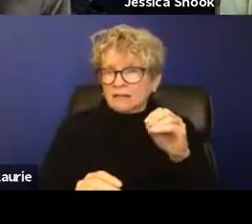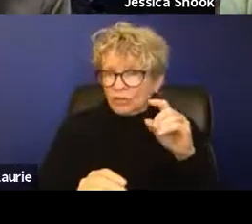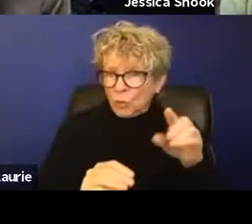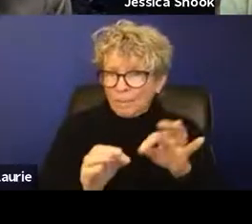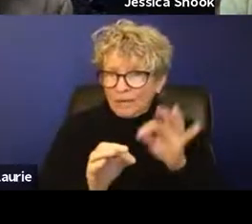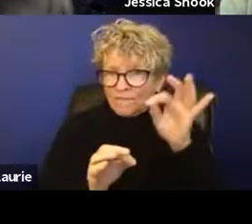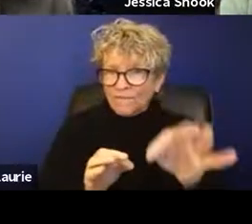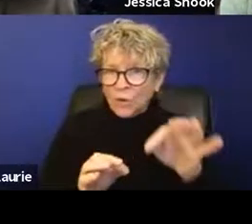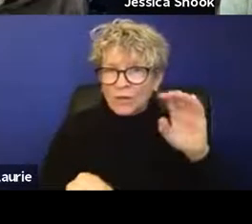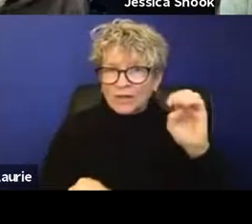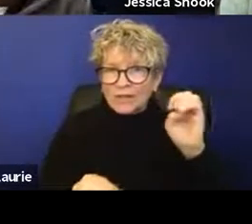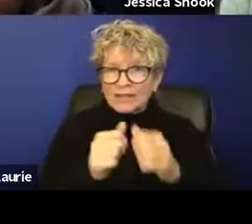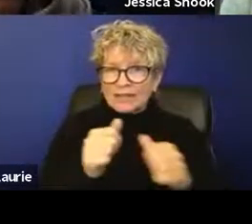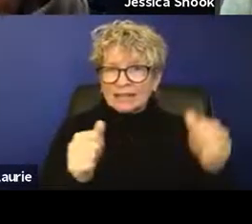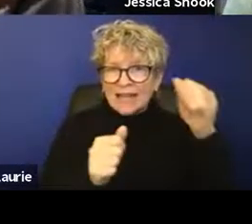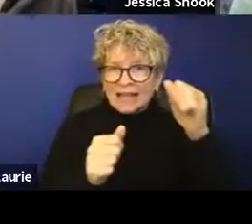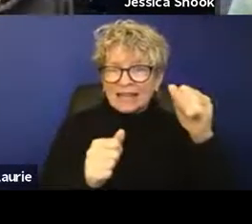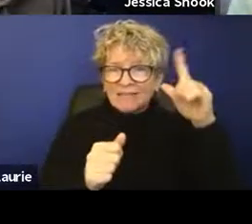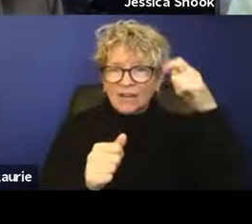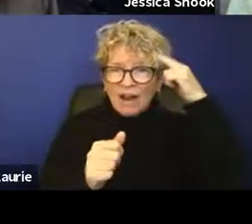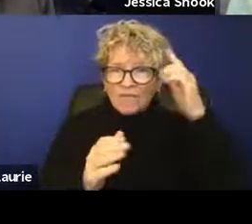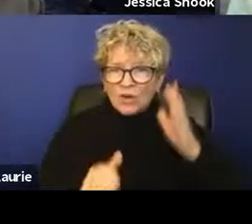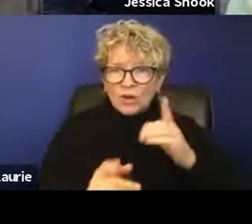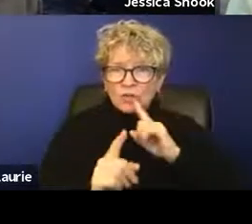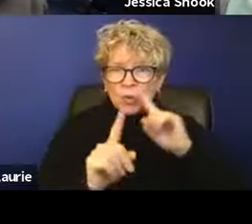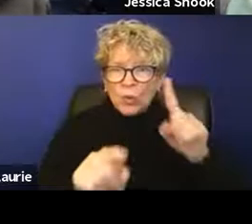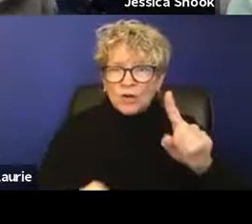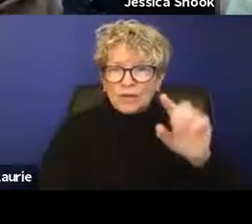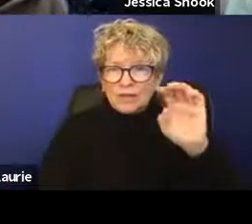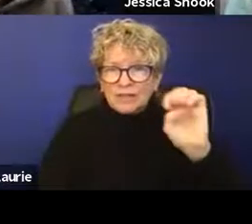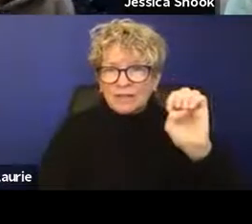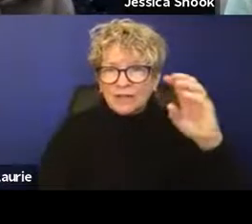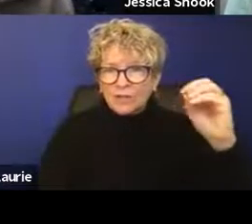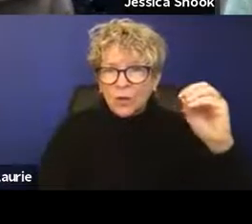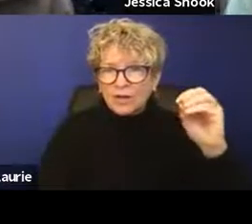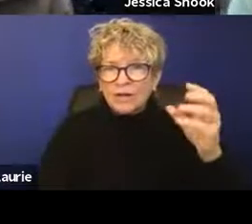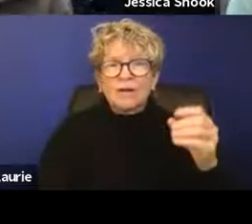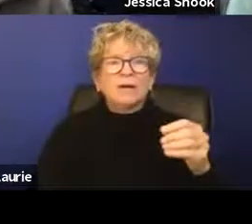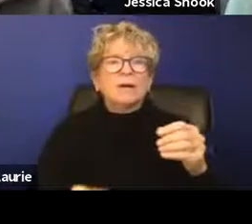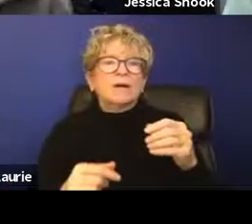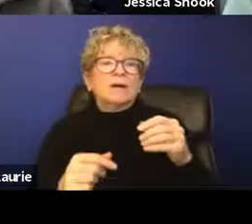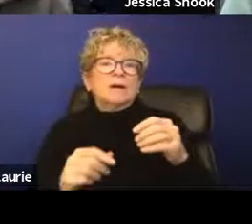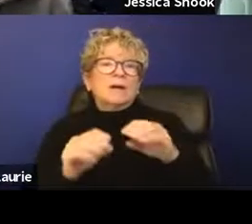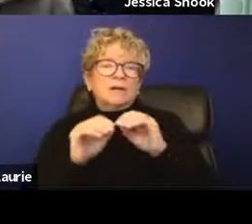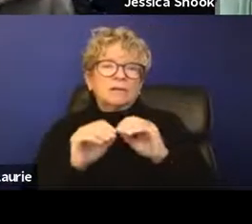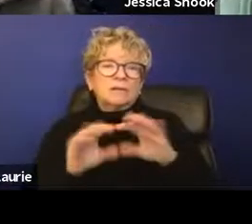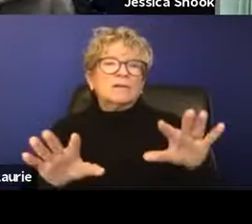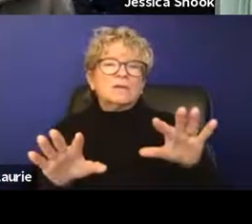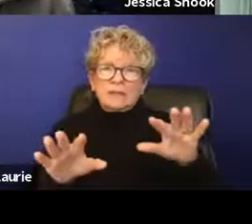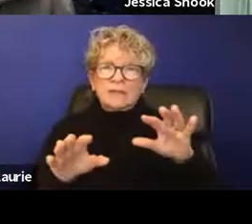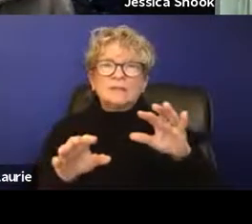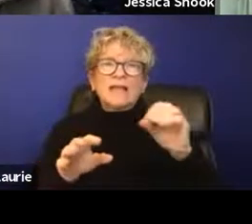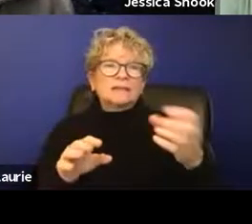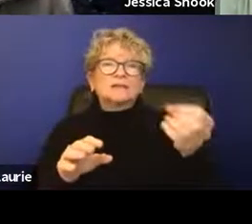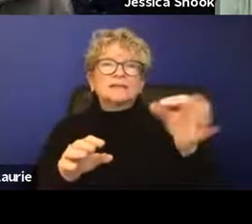you in case people want to take a look at it, but I'm happy to share it whatever the way is easiest to do that. Yeah, Amber, go ahead and send it to me, and we'll make sure it gets out to the